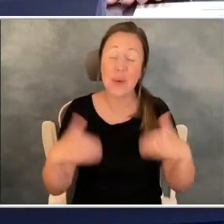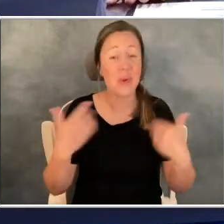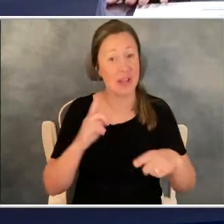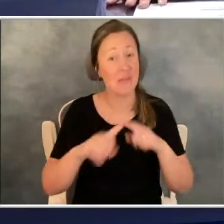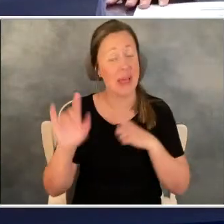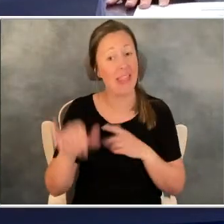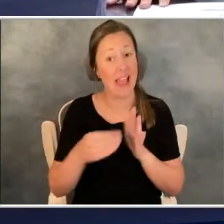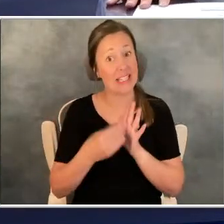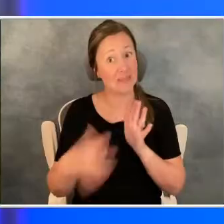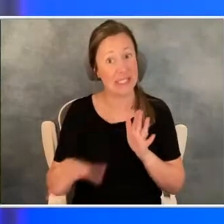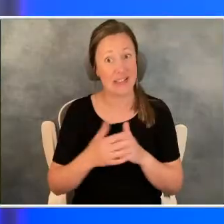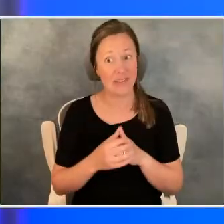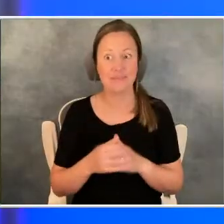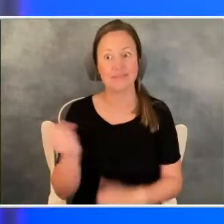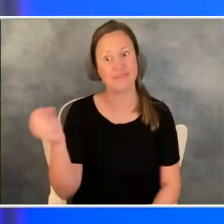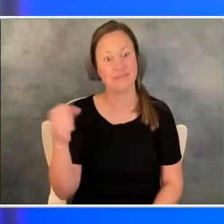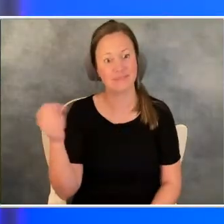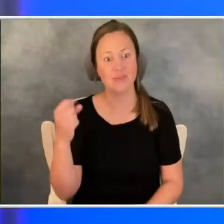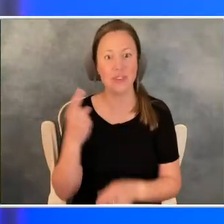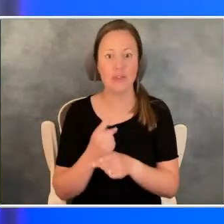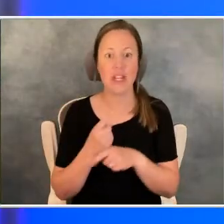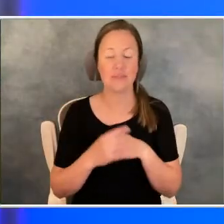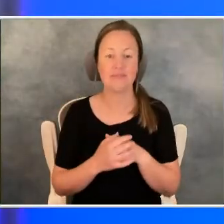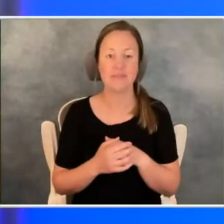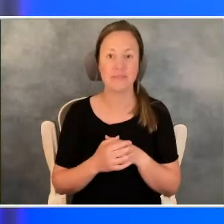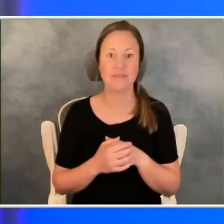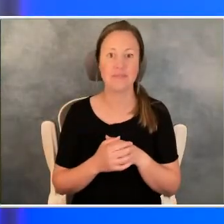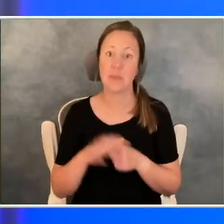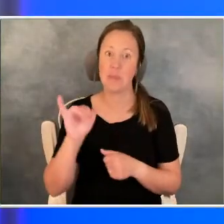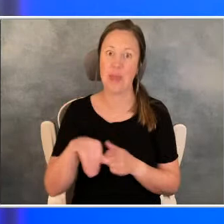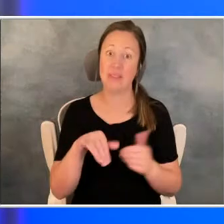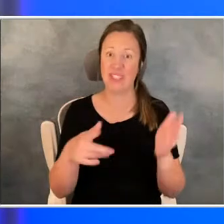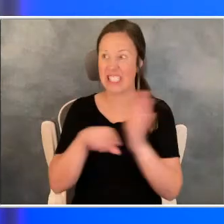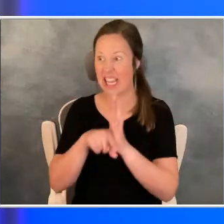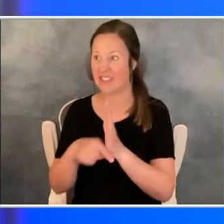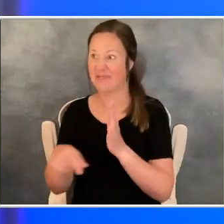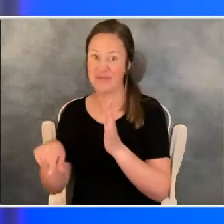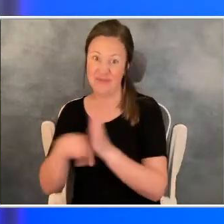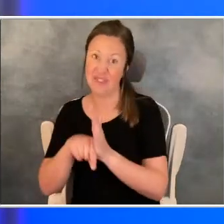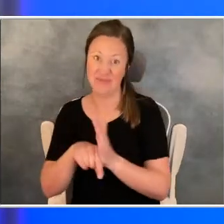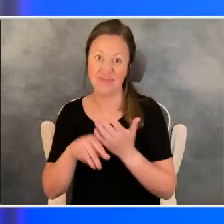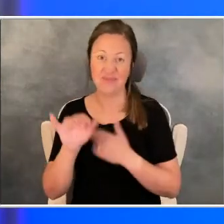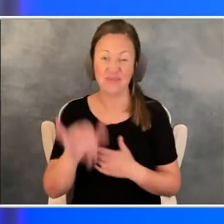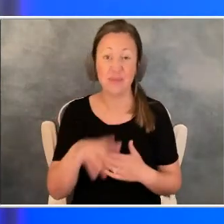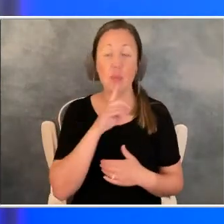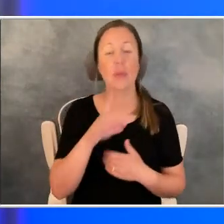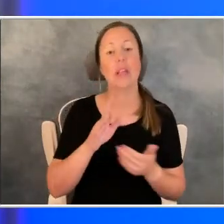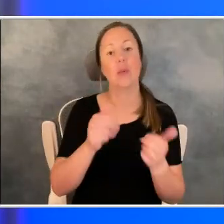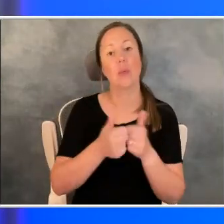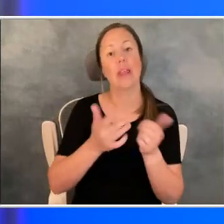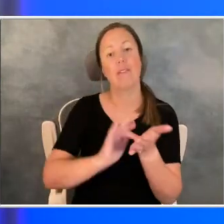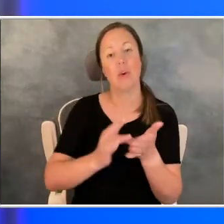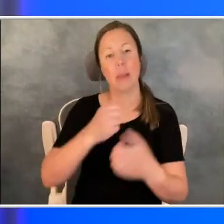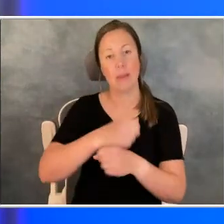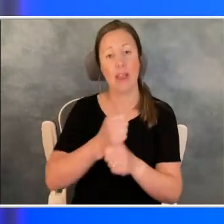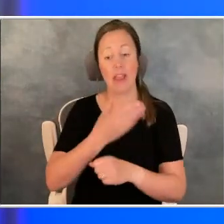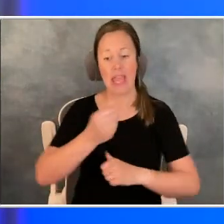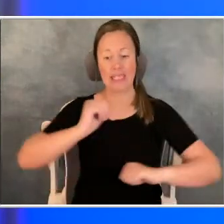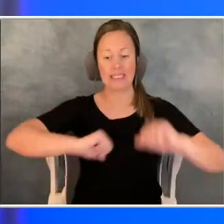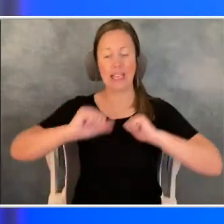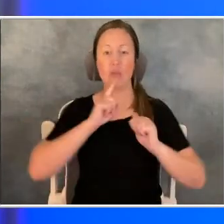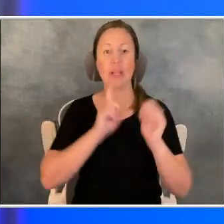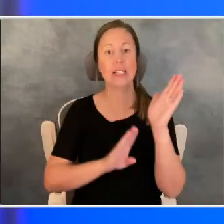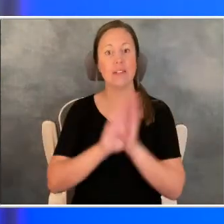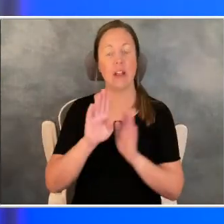mean that's the double-edged sword. We've in pharmacy manufacturers and science has developed incredible